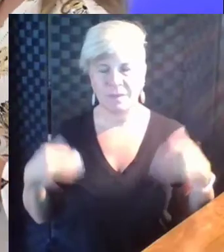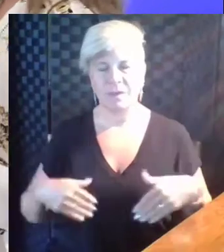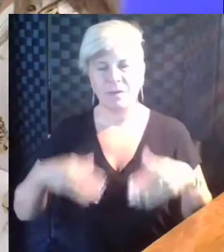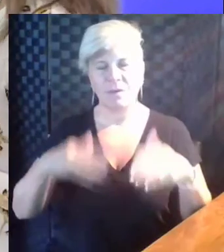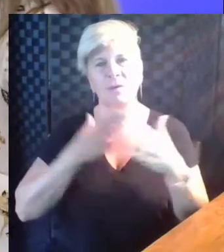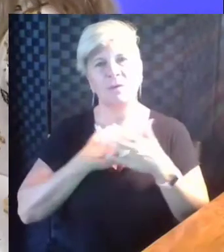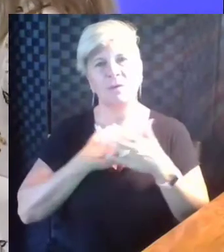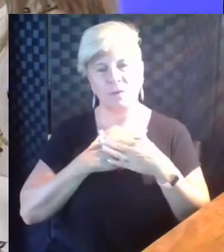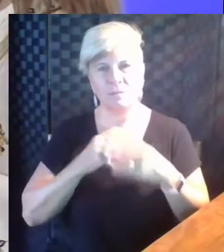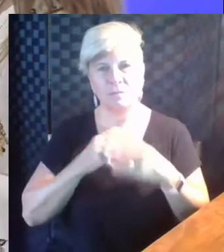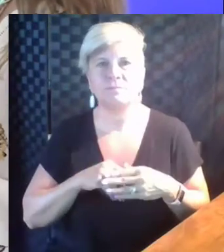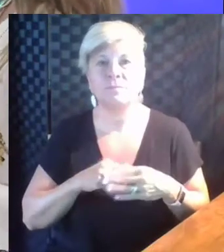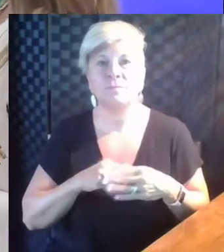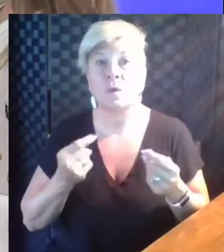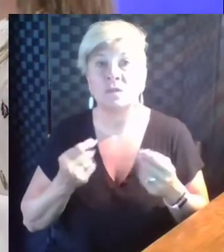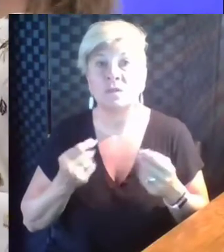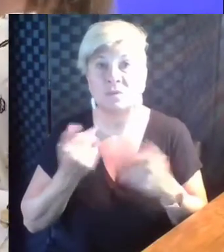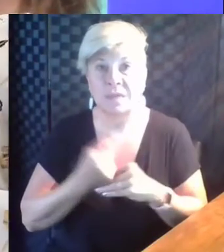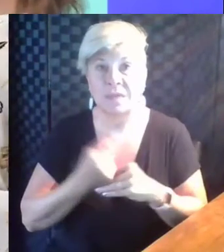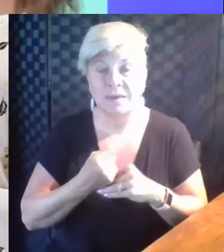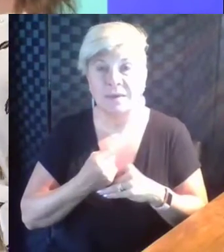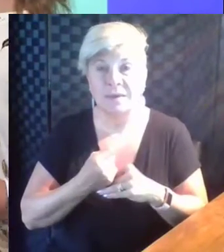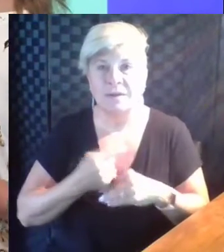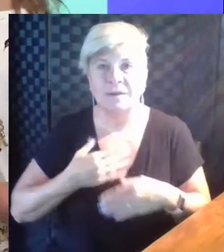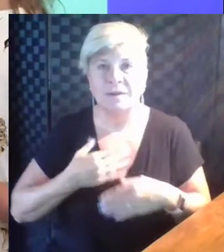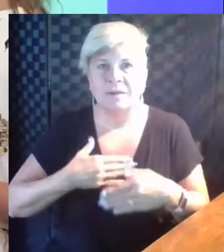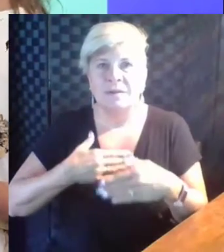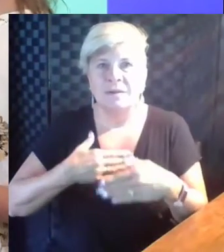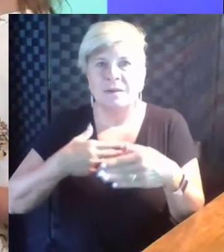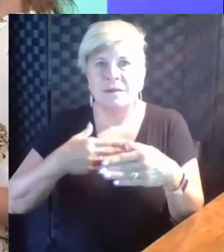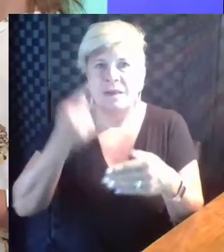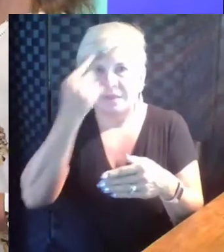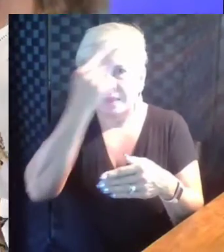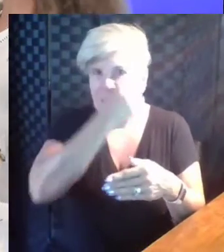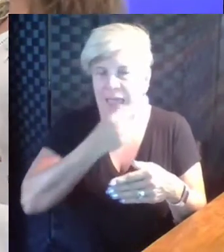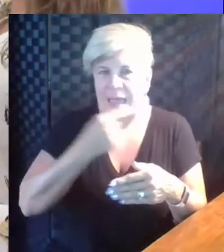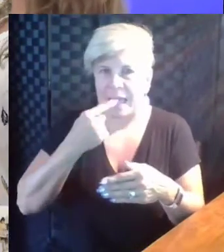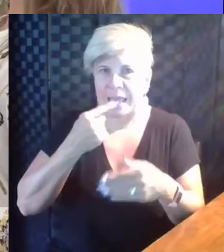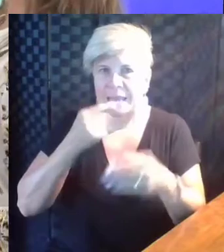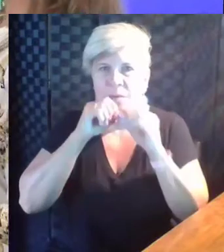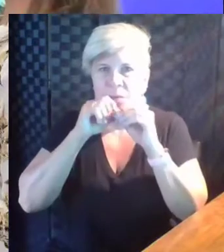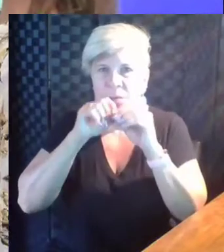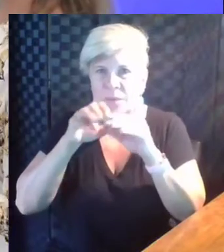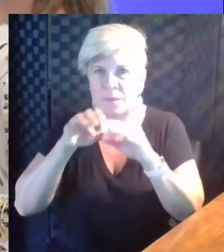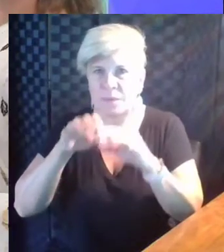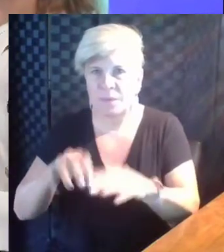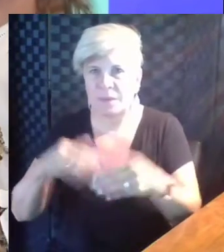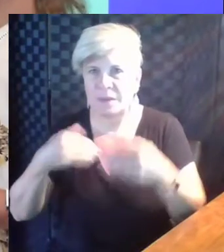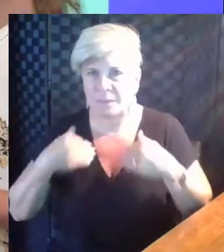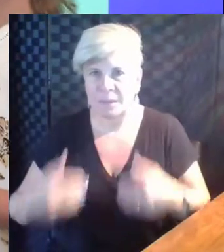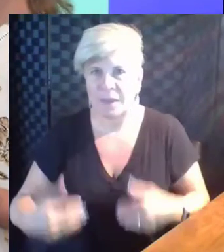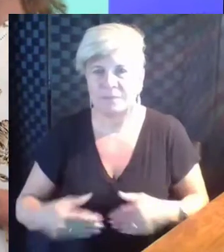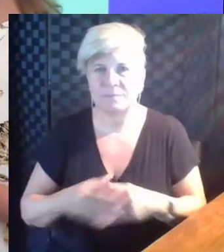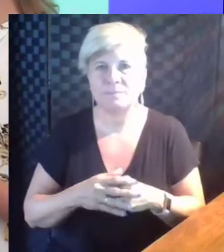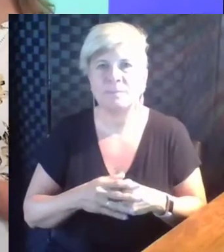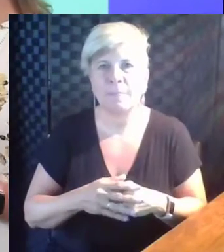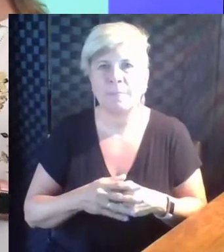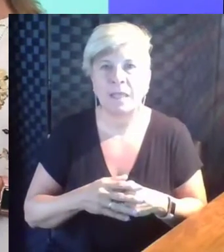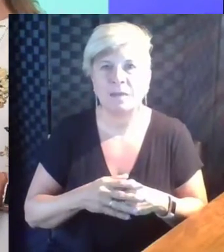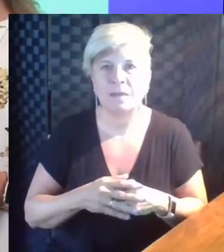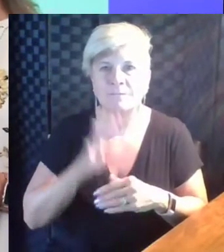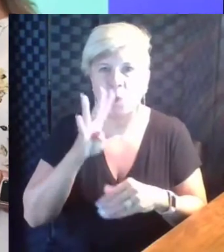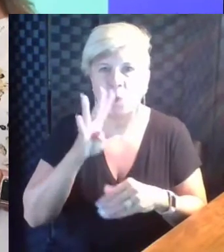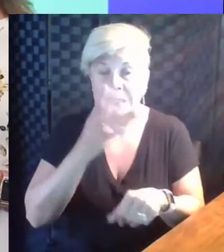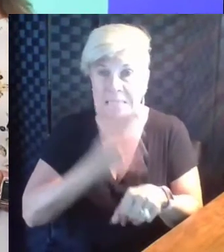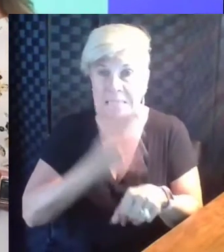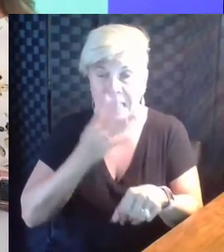just relax. What we're going to do today is we're going to take a big deep breath in at his head and let it out down here by his feet. And we're going to do